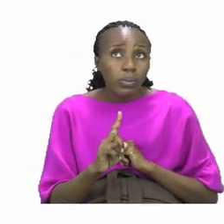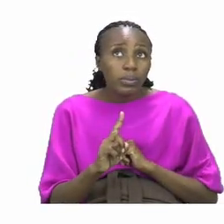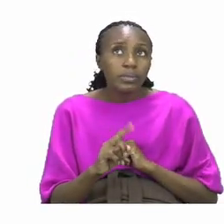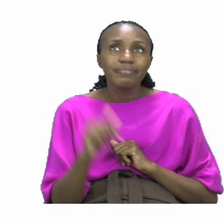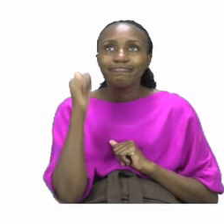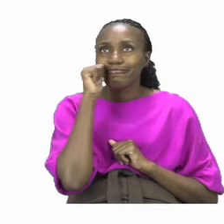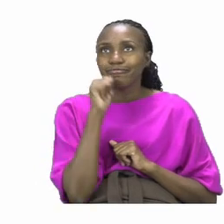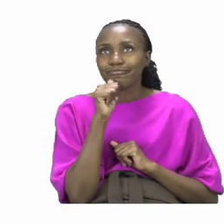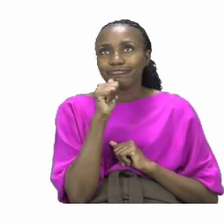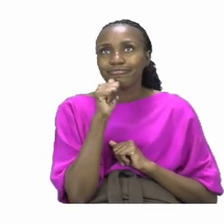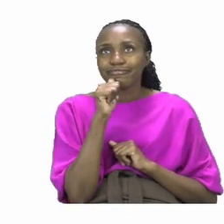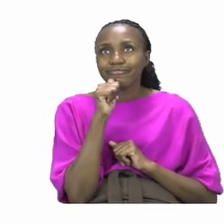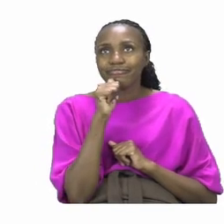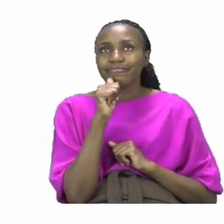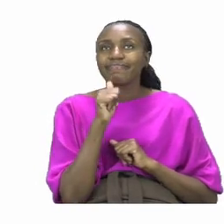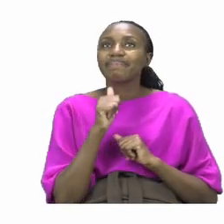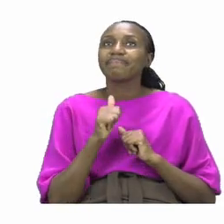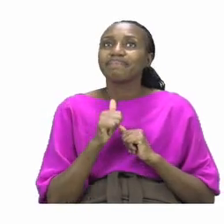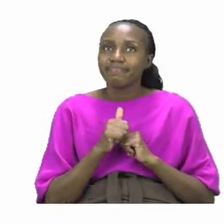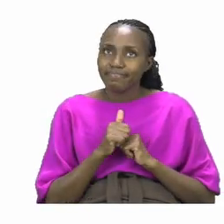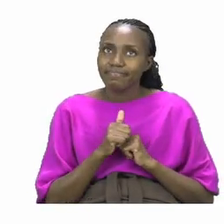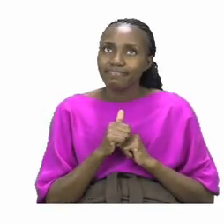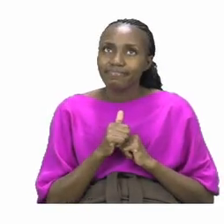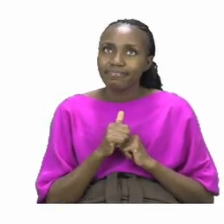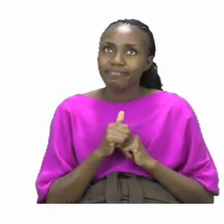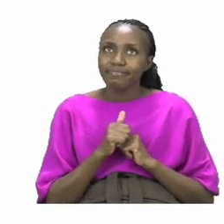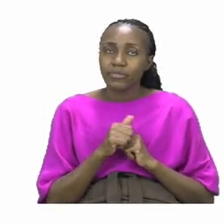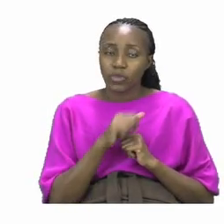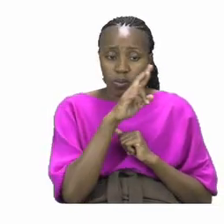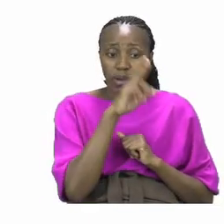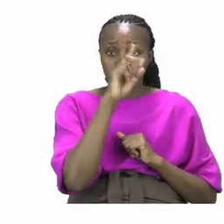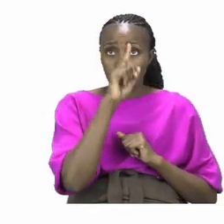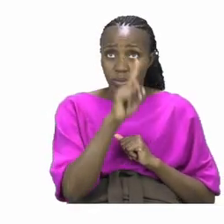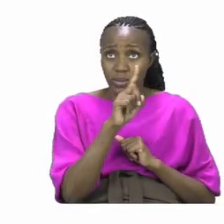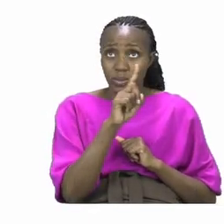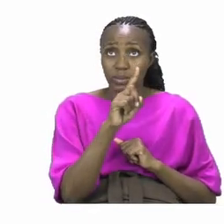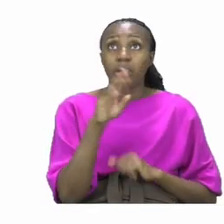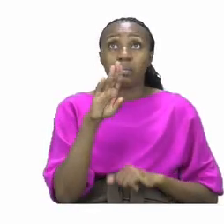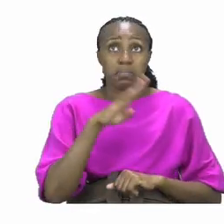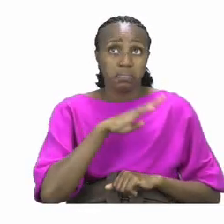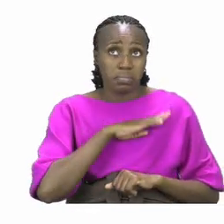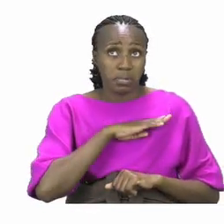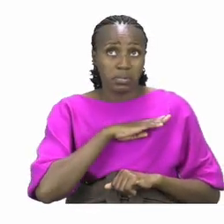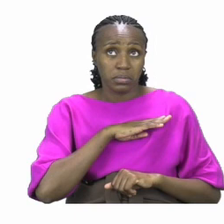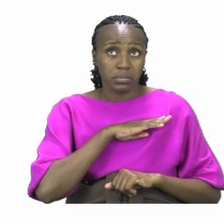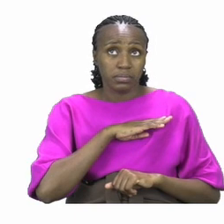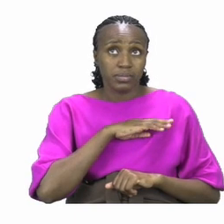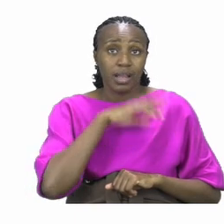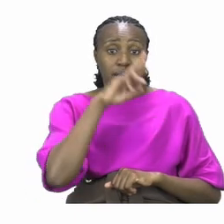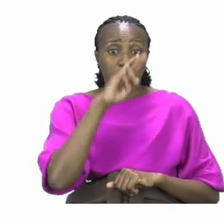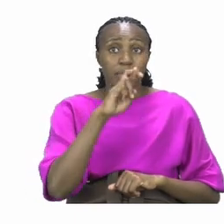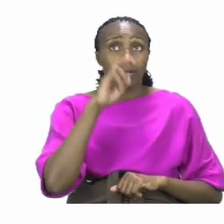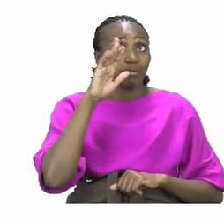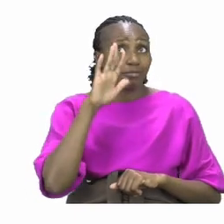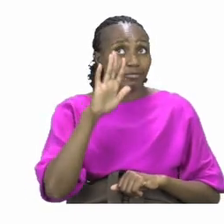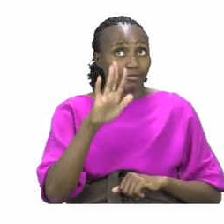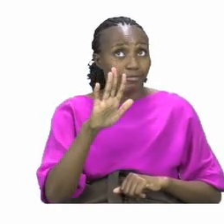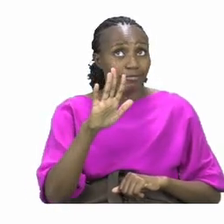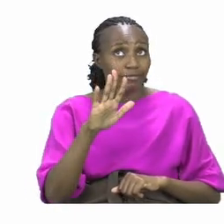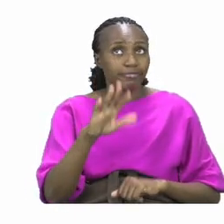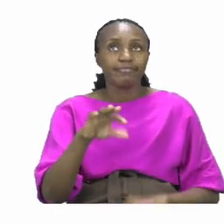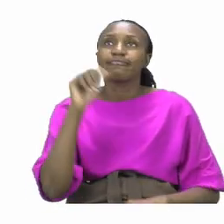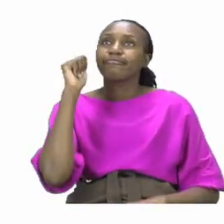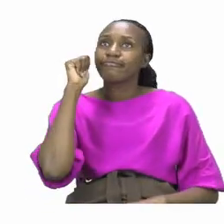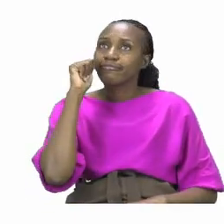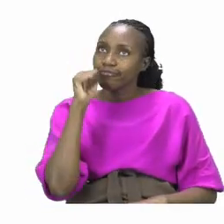yellow. So the $1 coins are brown and the